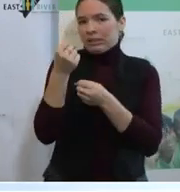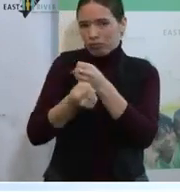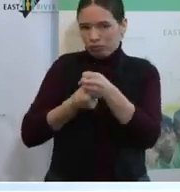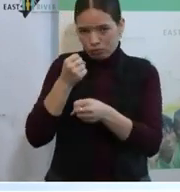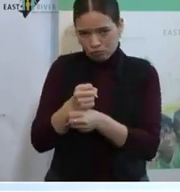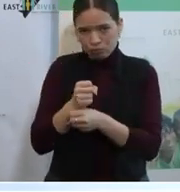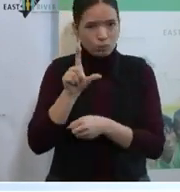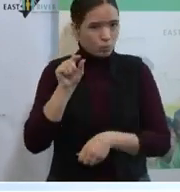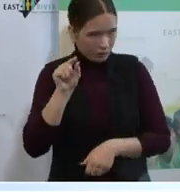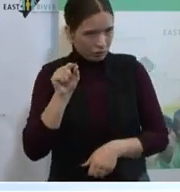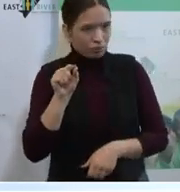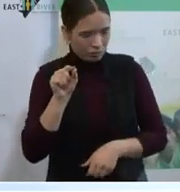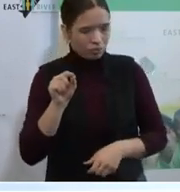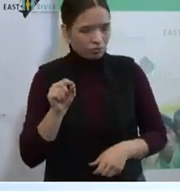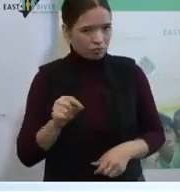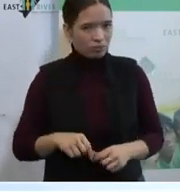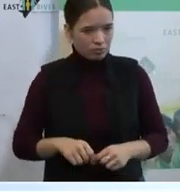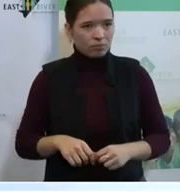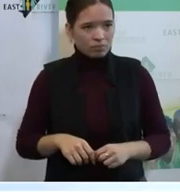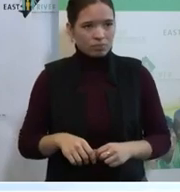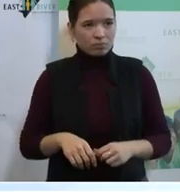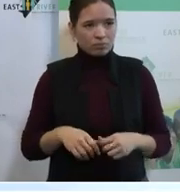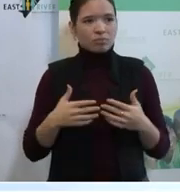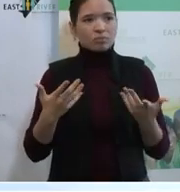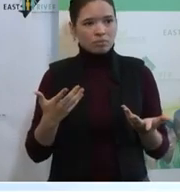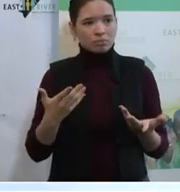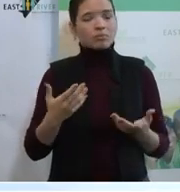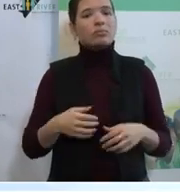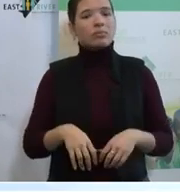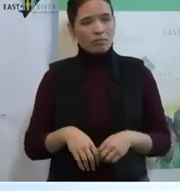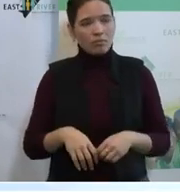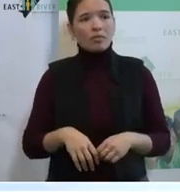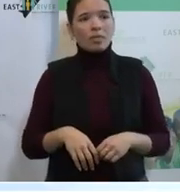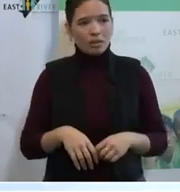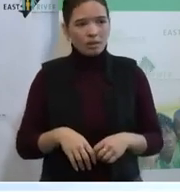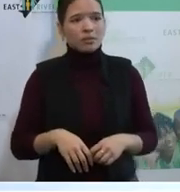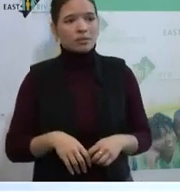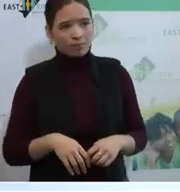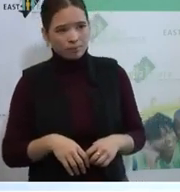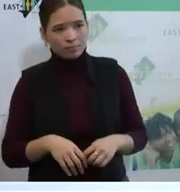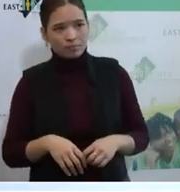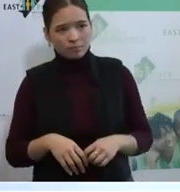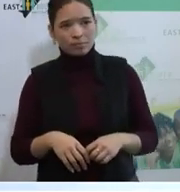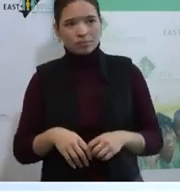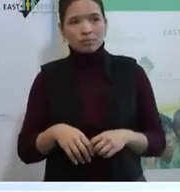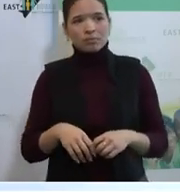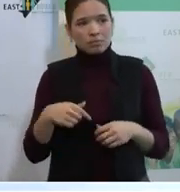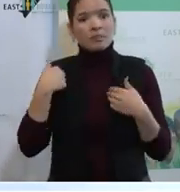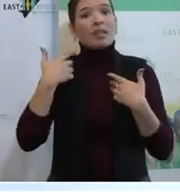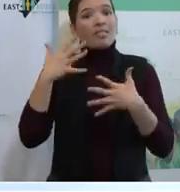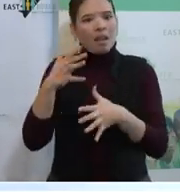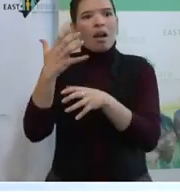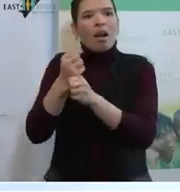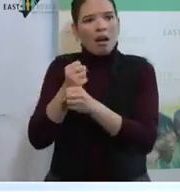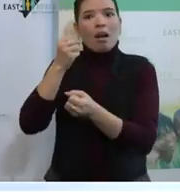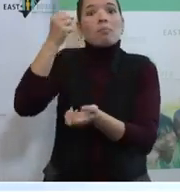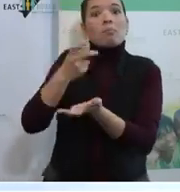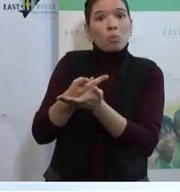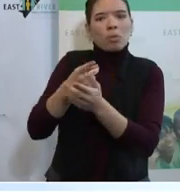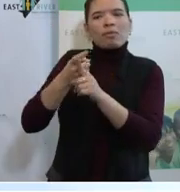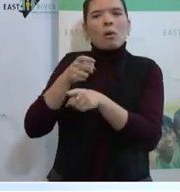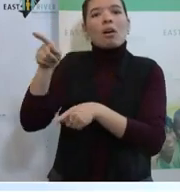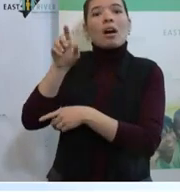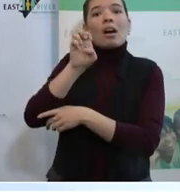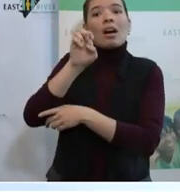take advantage of free tax preparation services. And I'm here to tell you it's been